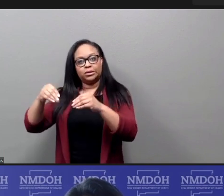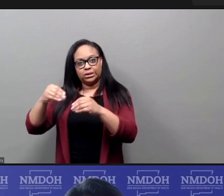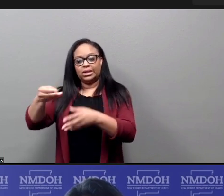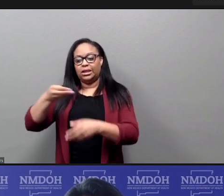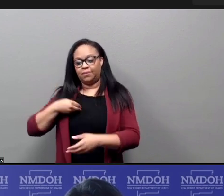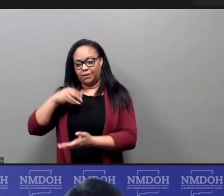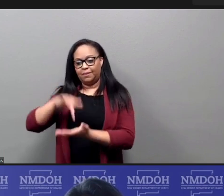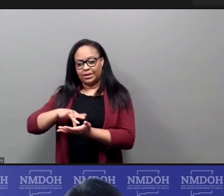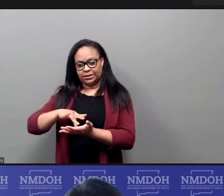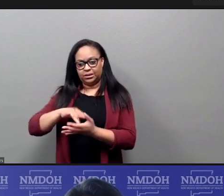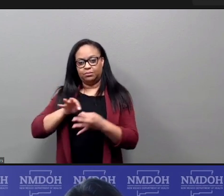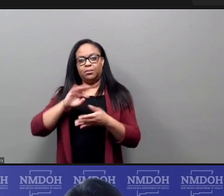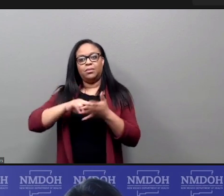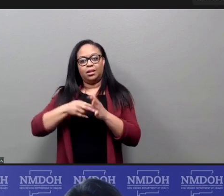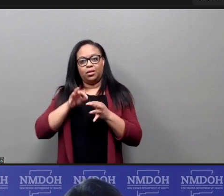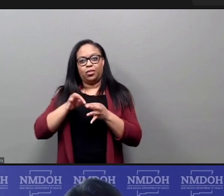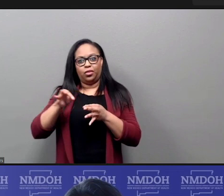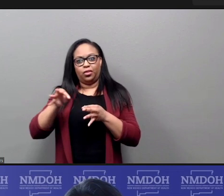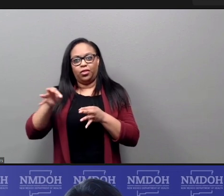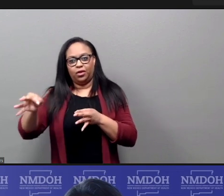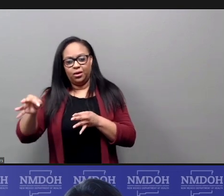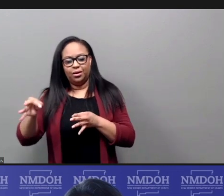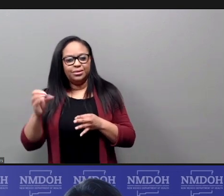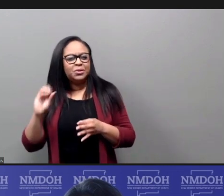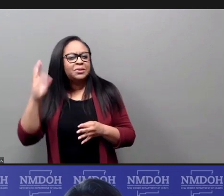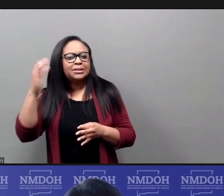good long-term solution?